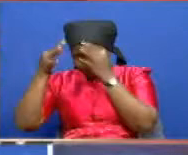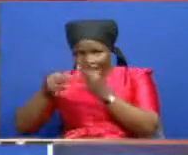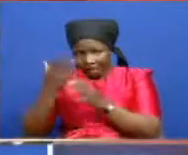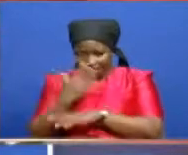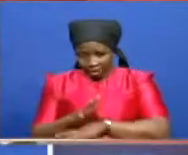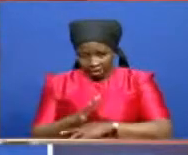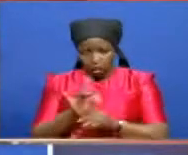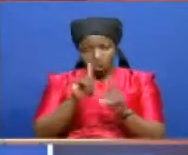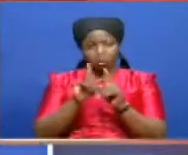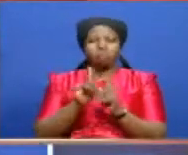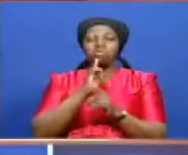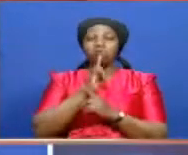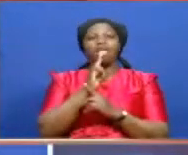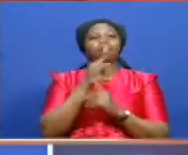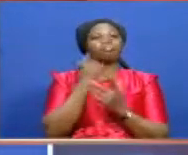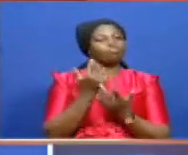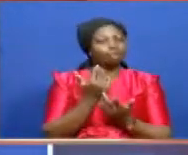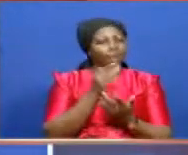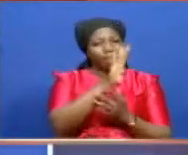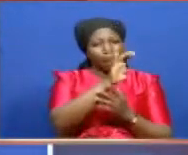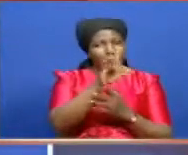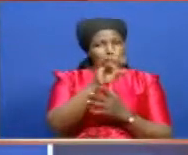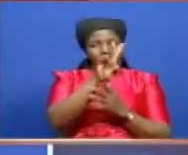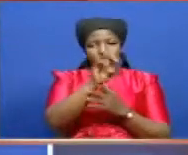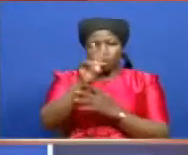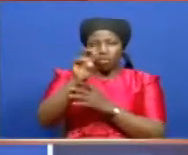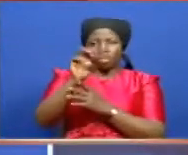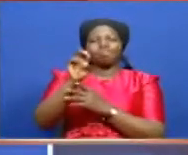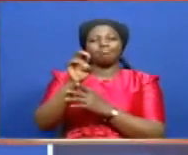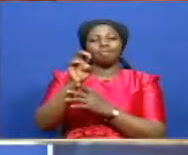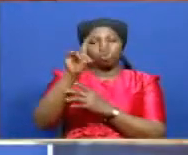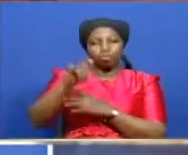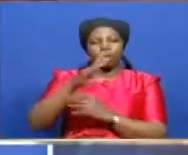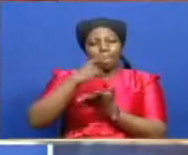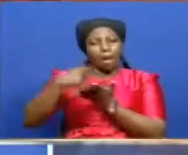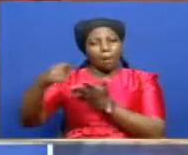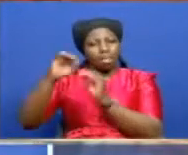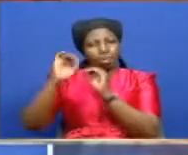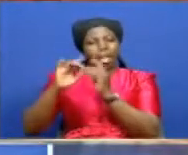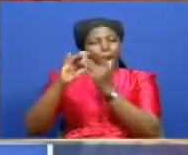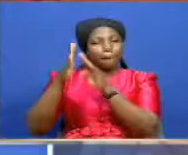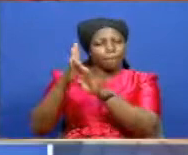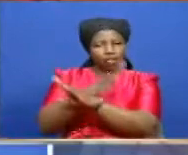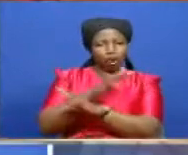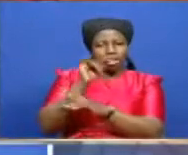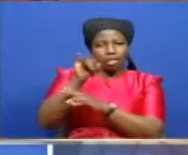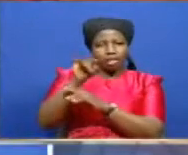the Appropriation Bill 2020 should not be assented to before the application is heard.